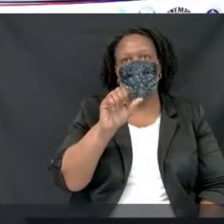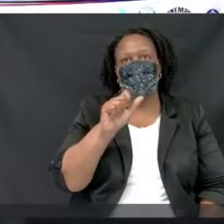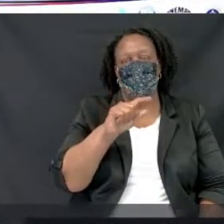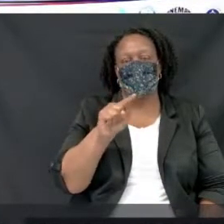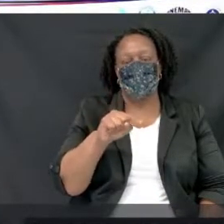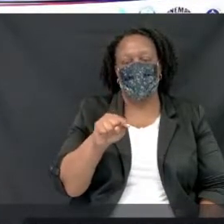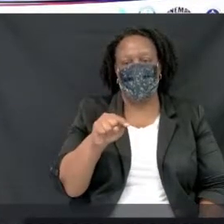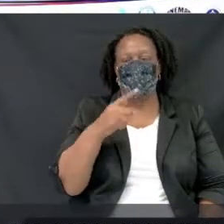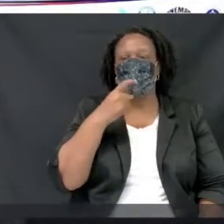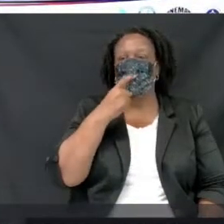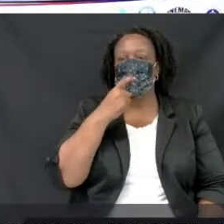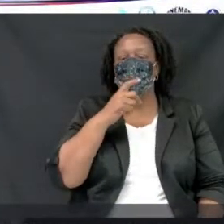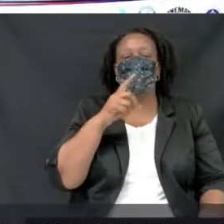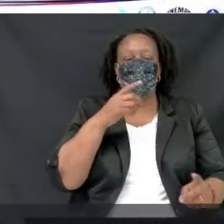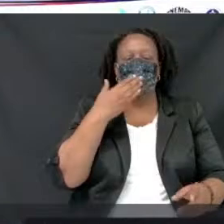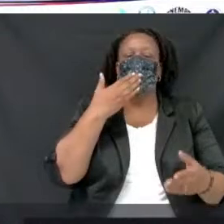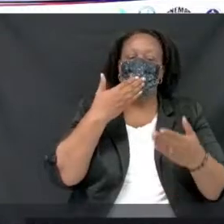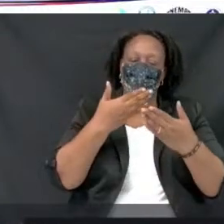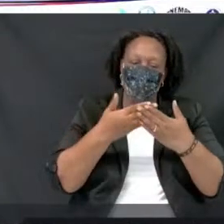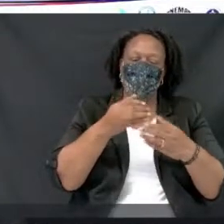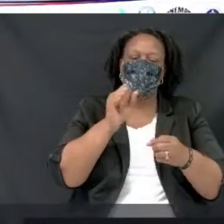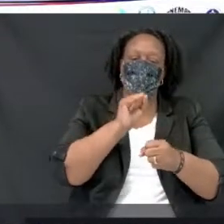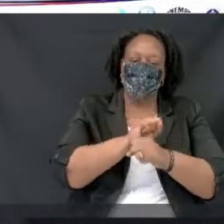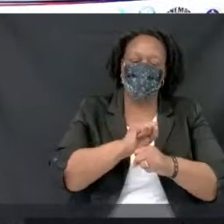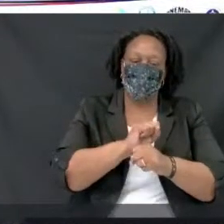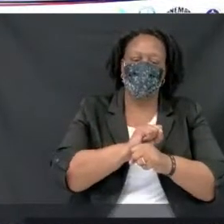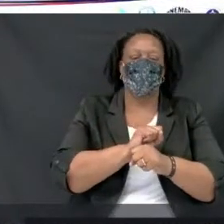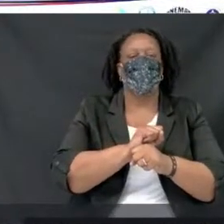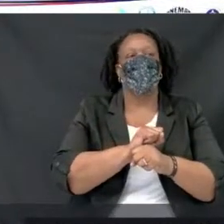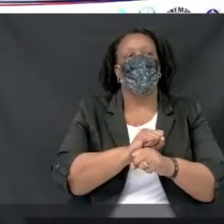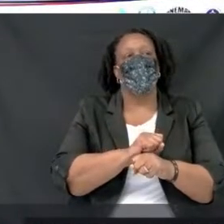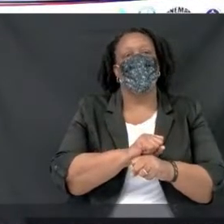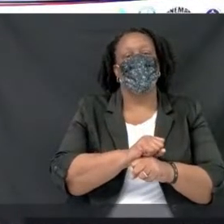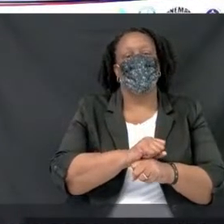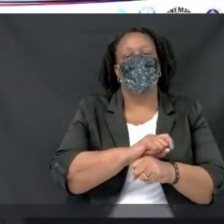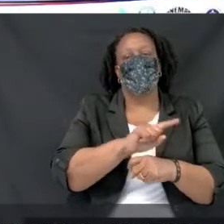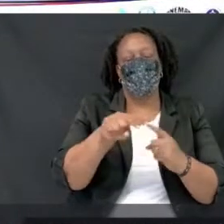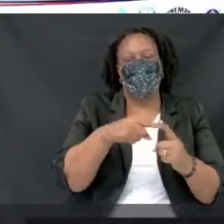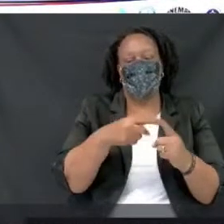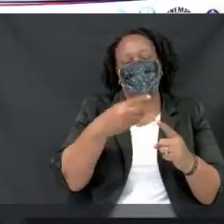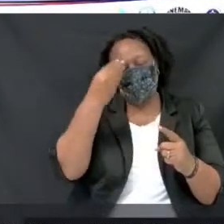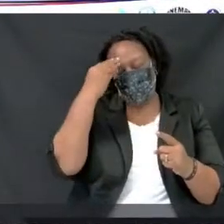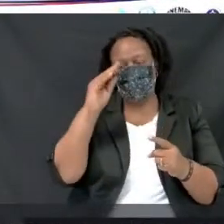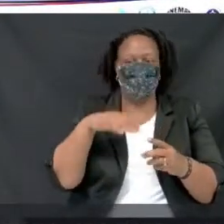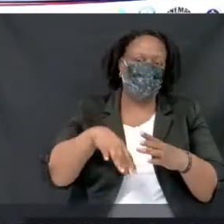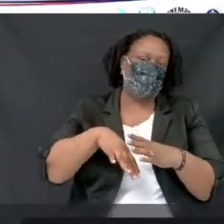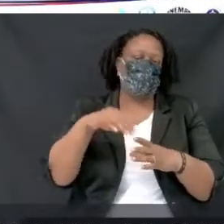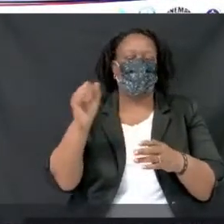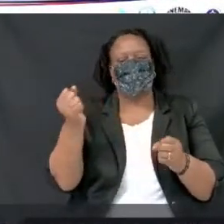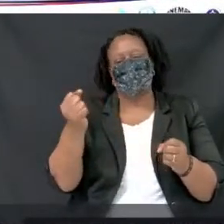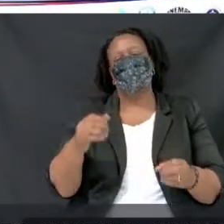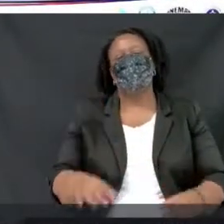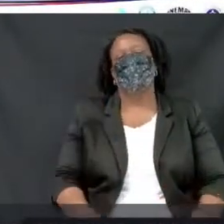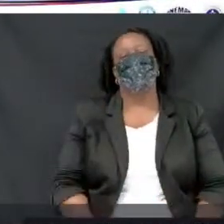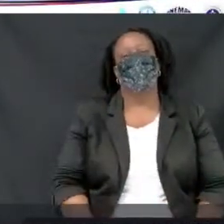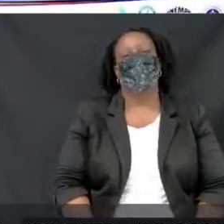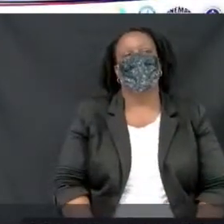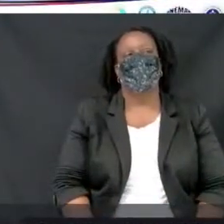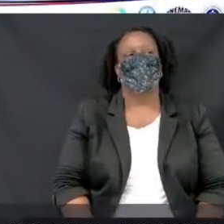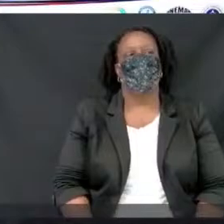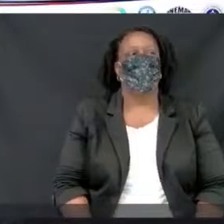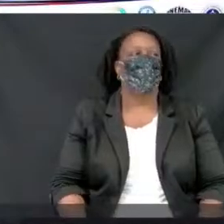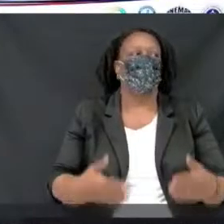has done an excellent job in the absence of Mr. Williams. So thank you, Michelle, for the work you have done in carrying the